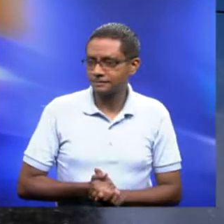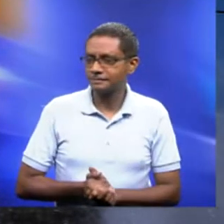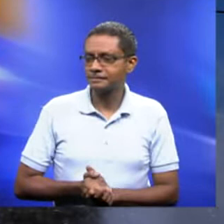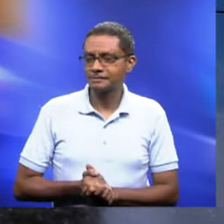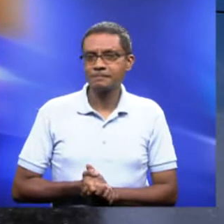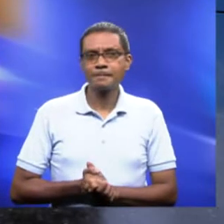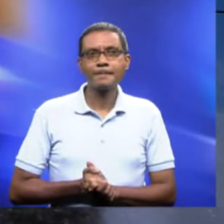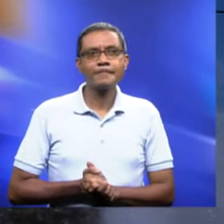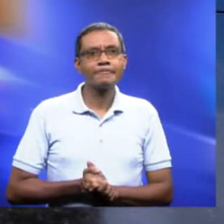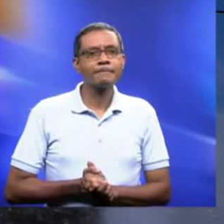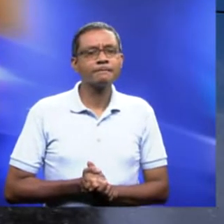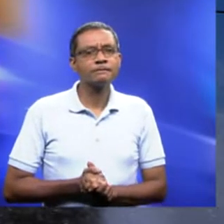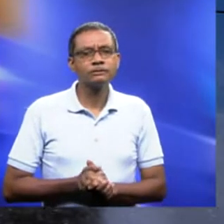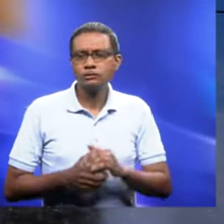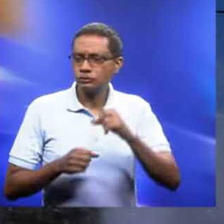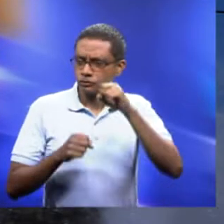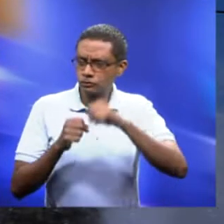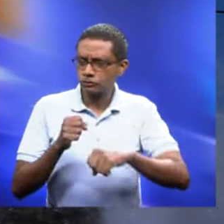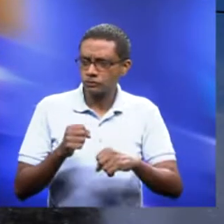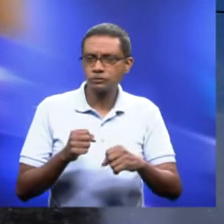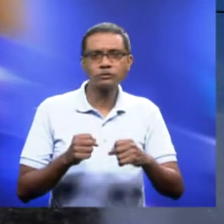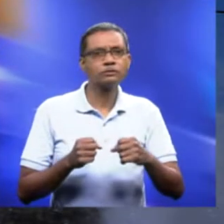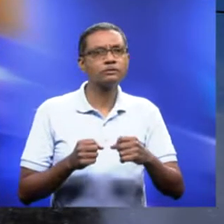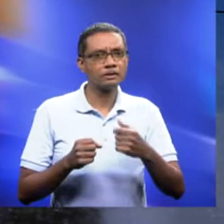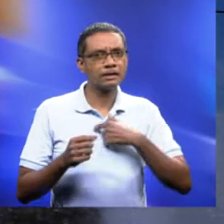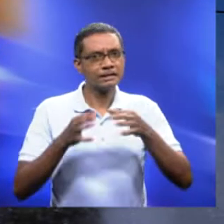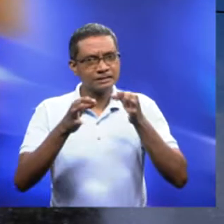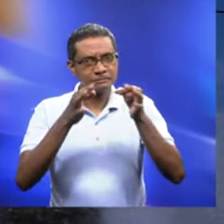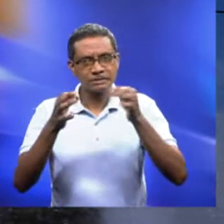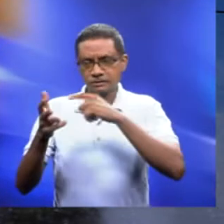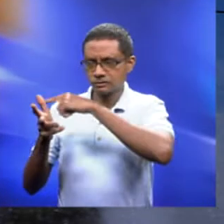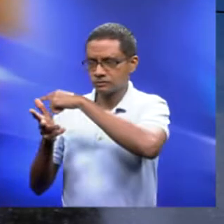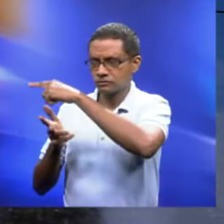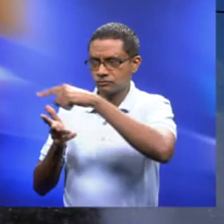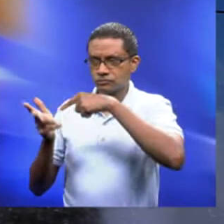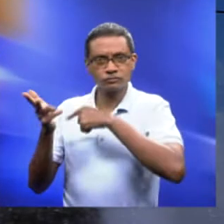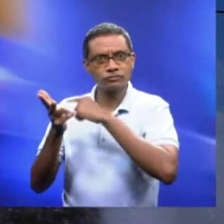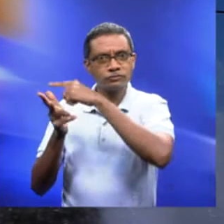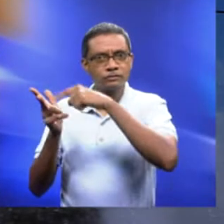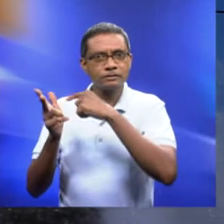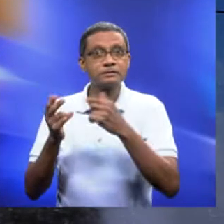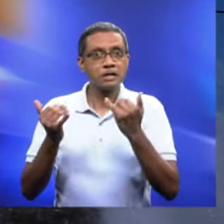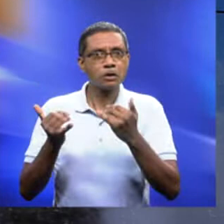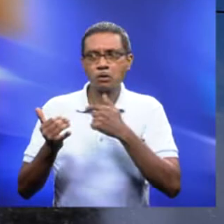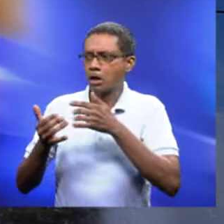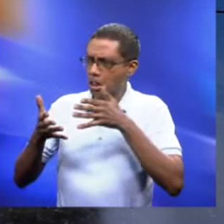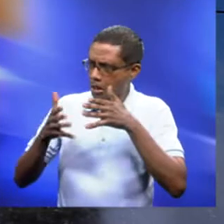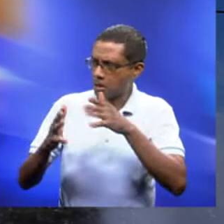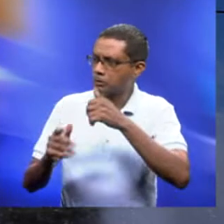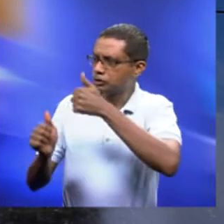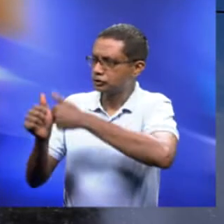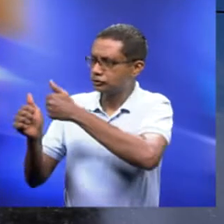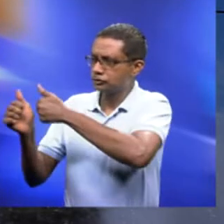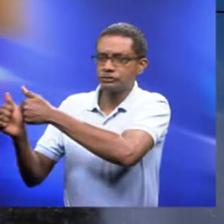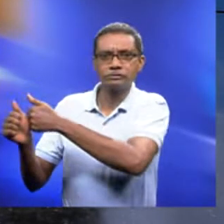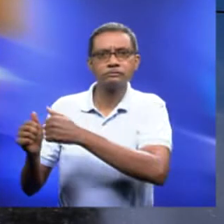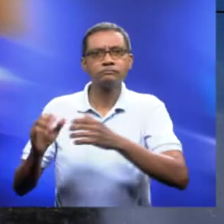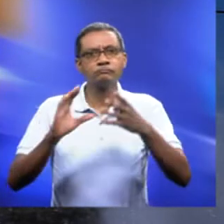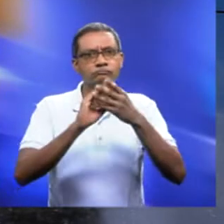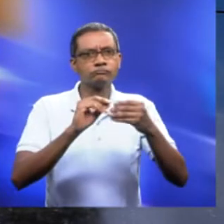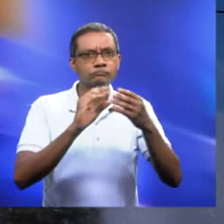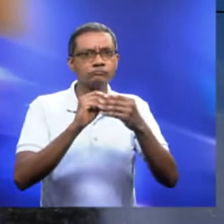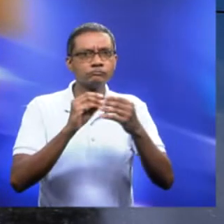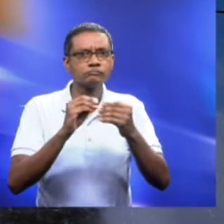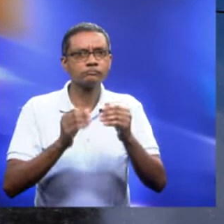no problem. So, we have introduced the panel. I would allow each of our panelists to offer some opening remarks. Angus,